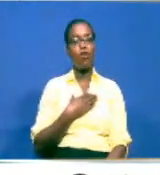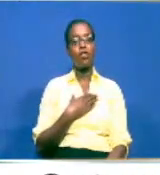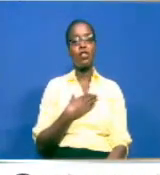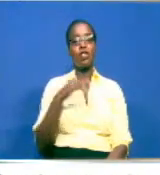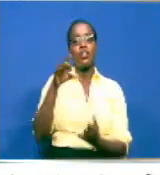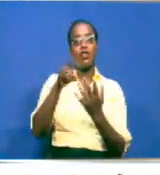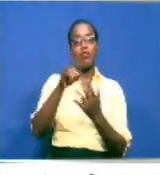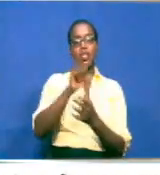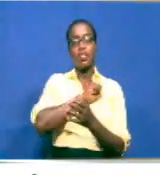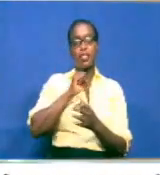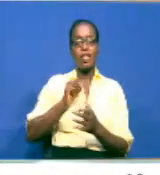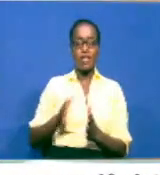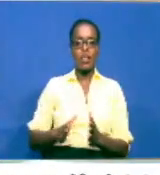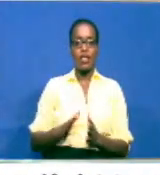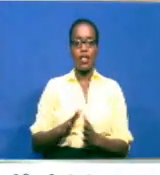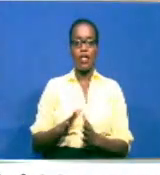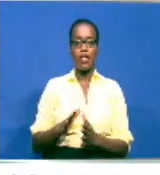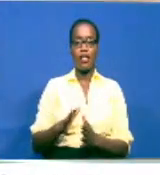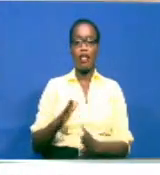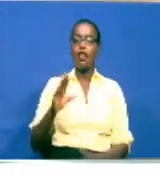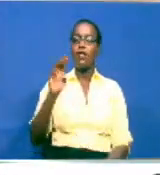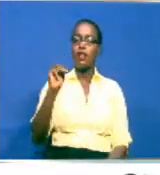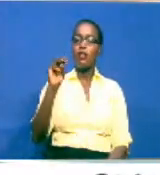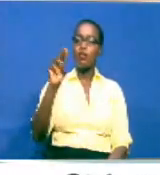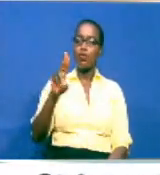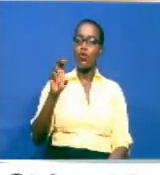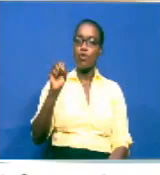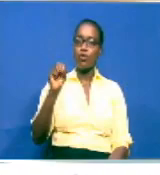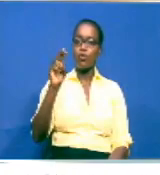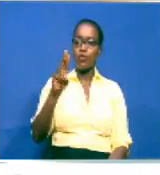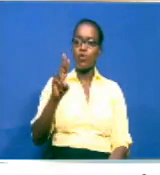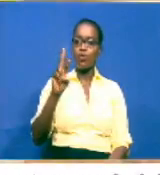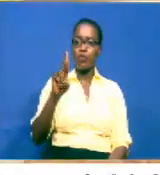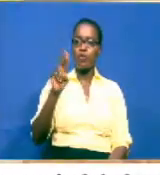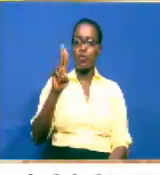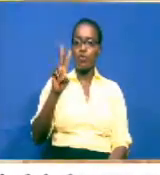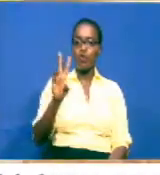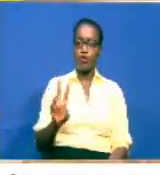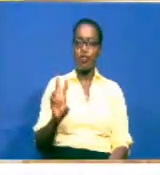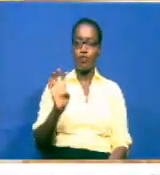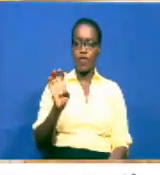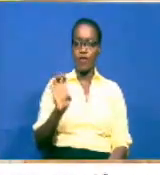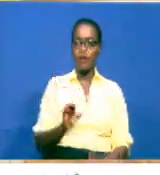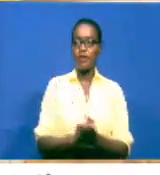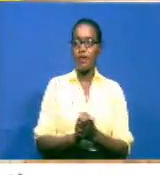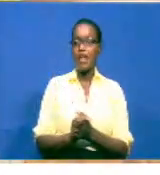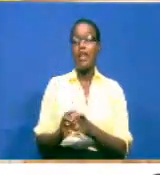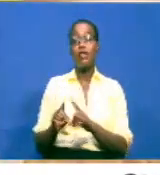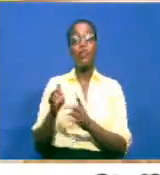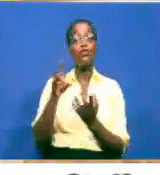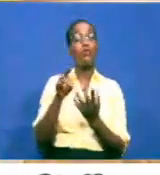nominated Senator Gertrude Musuruve, Dr. Gertrude Musuruve, who is also a